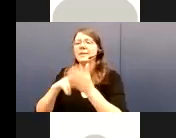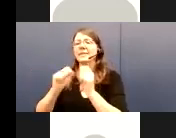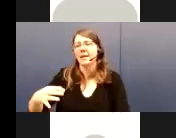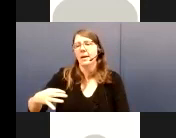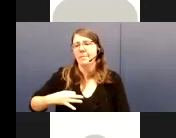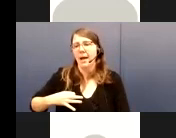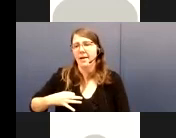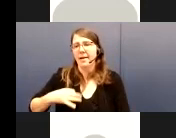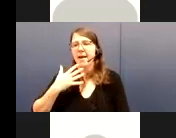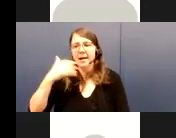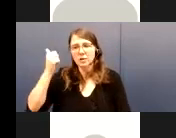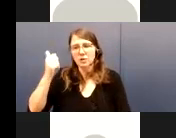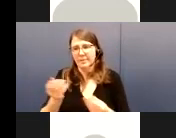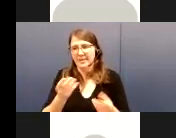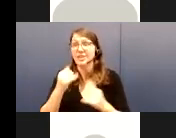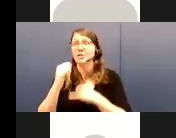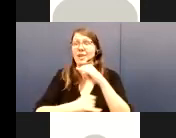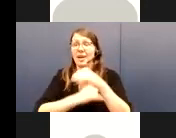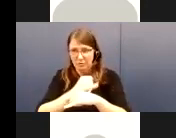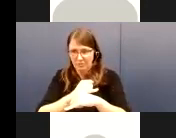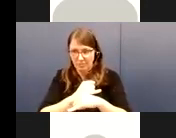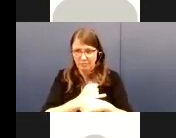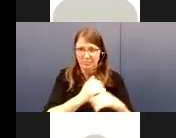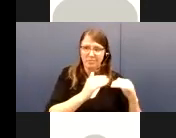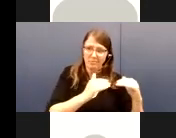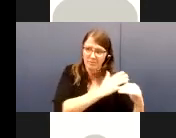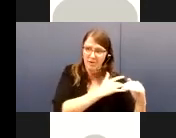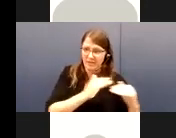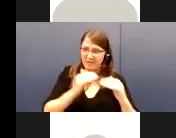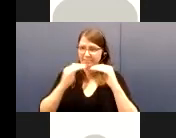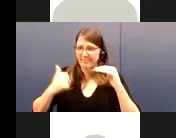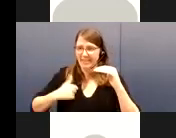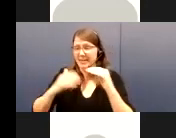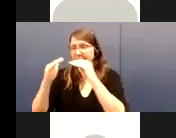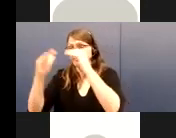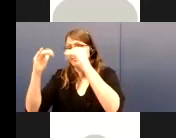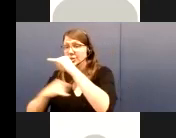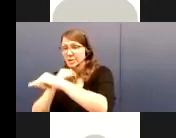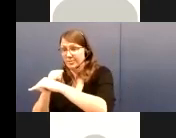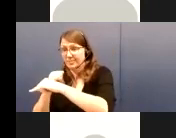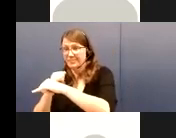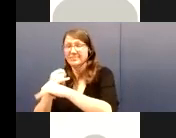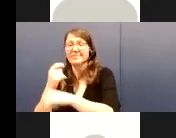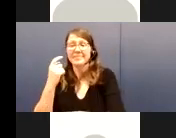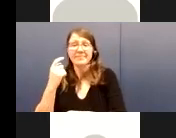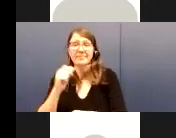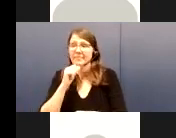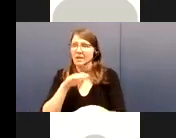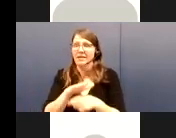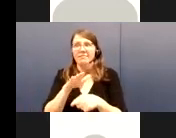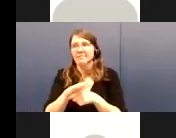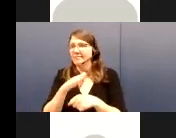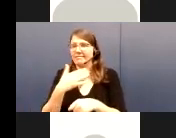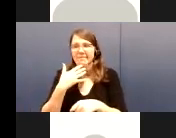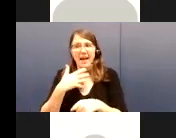it's just a different look at it. And it, you heard from OAFM, there are not enough of us doing this with designations, and there's